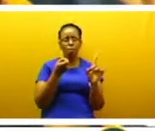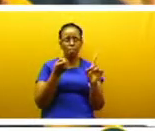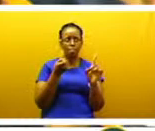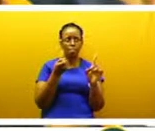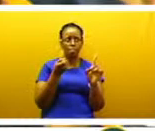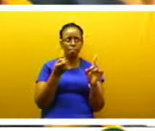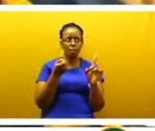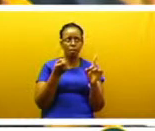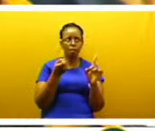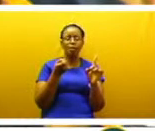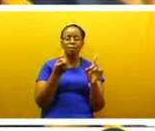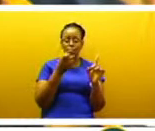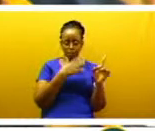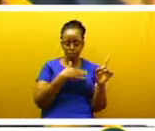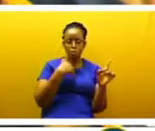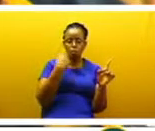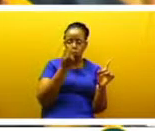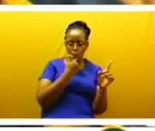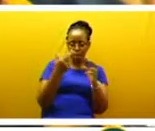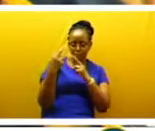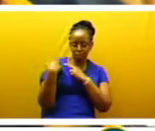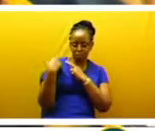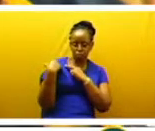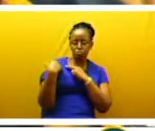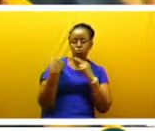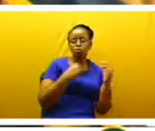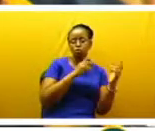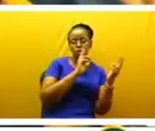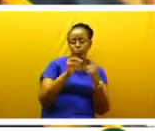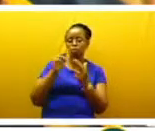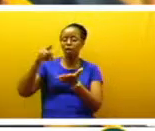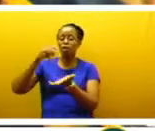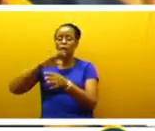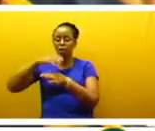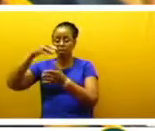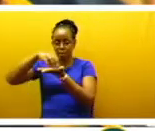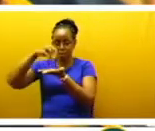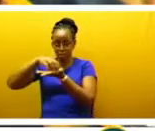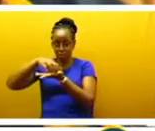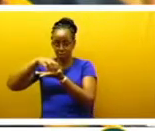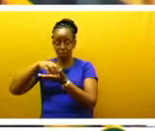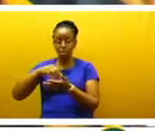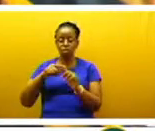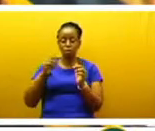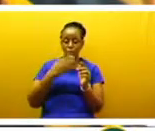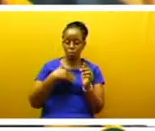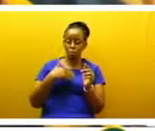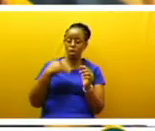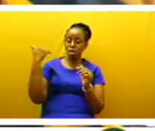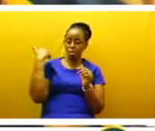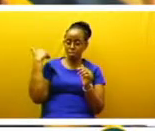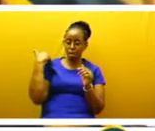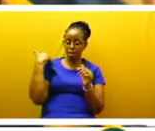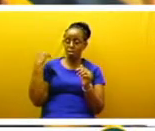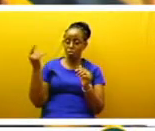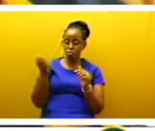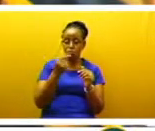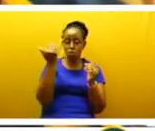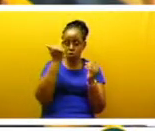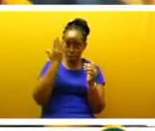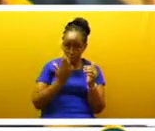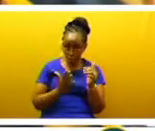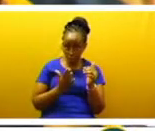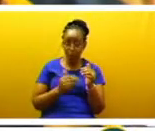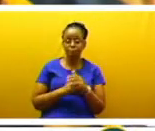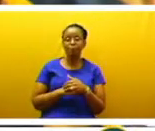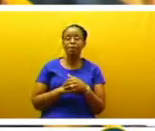the respondent's response. So just to remind Council, it was about